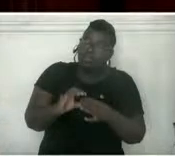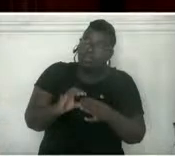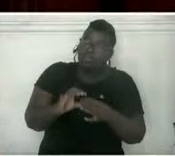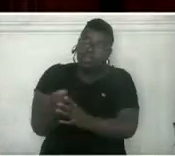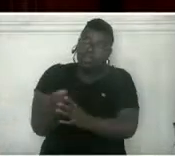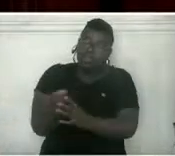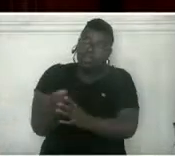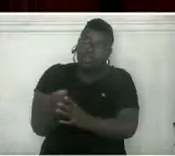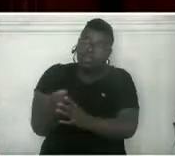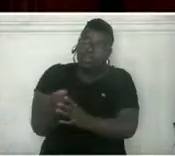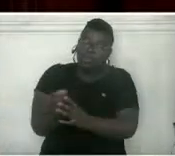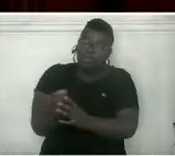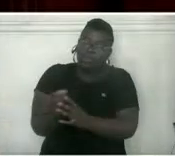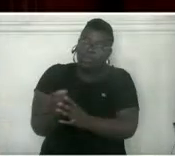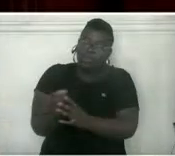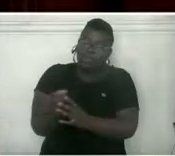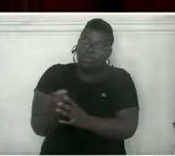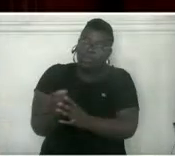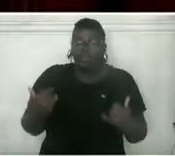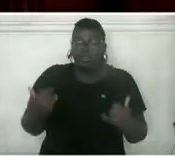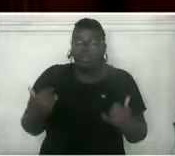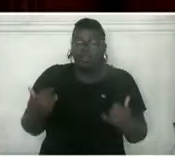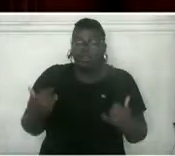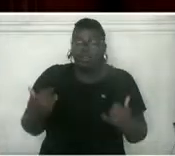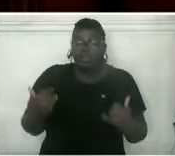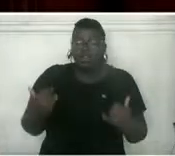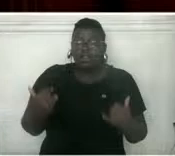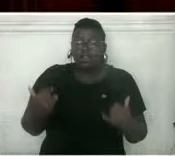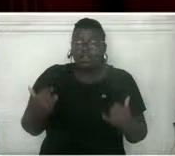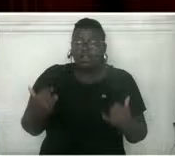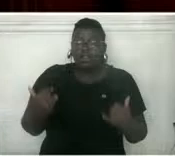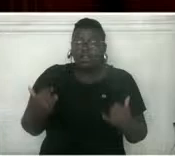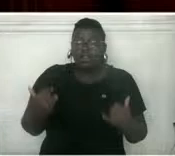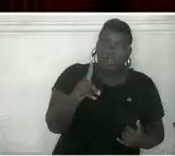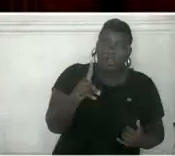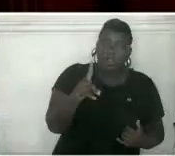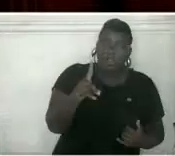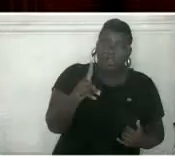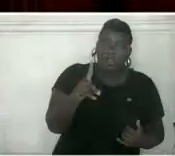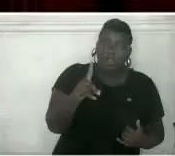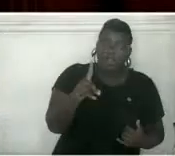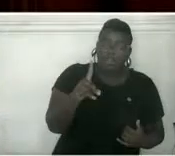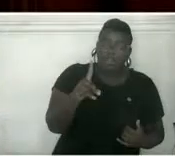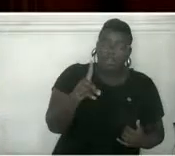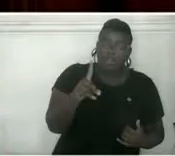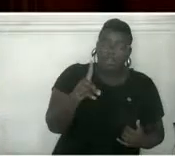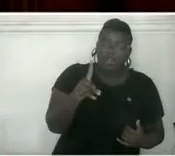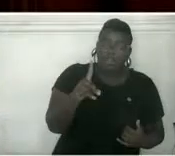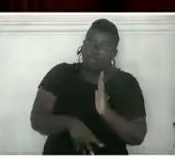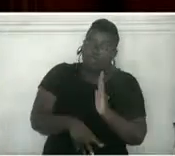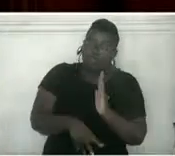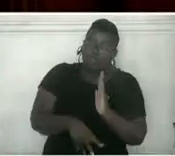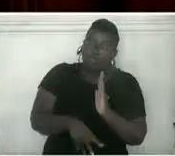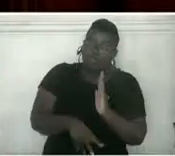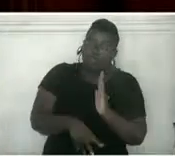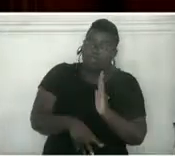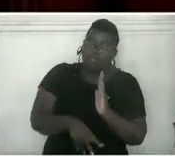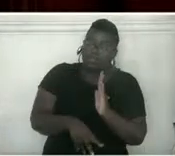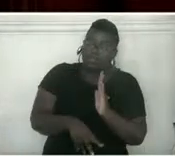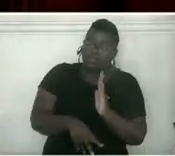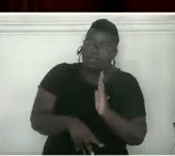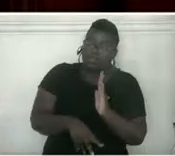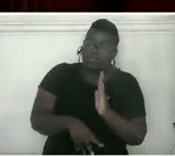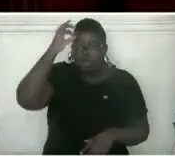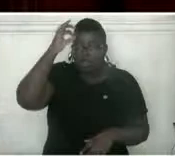sector. Advocate for trade policy change to support localization. Government